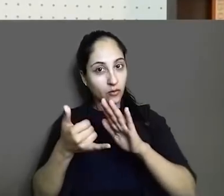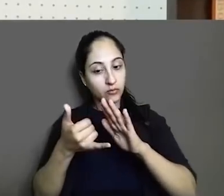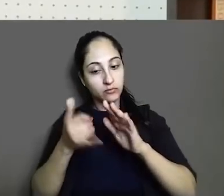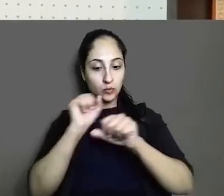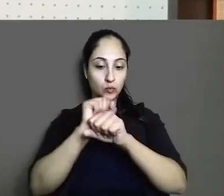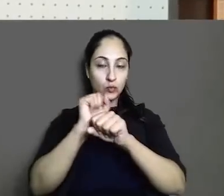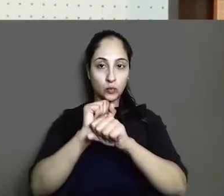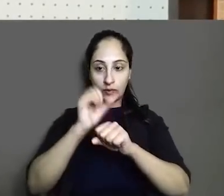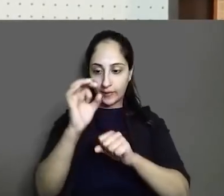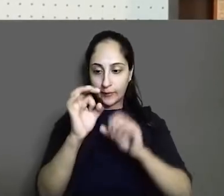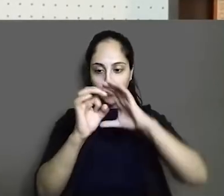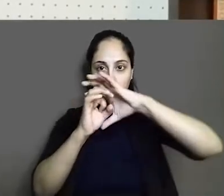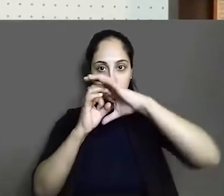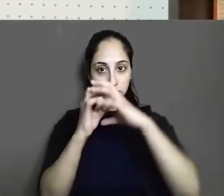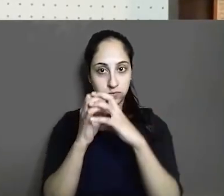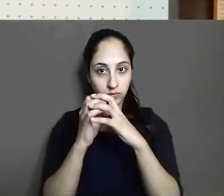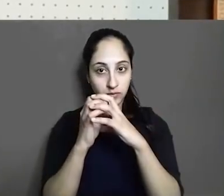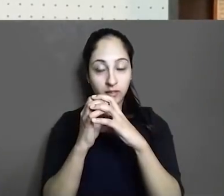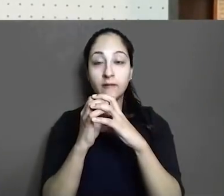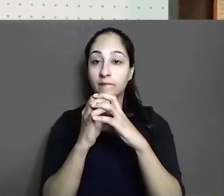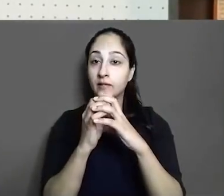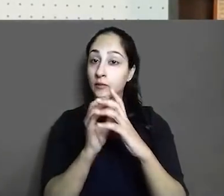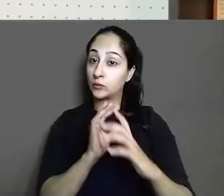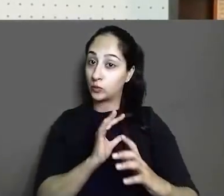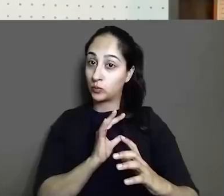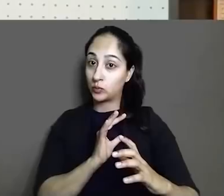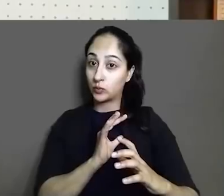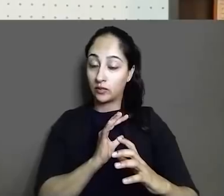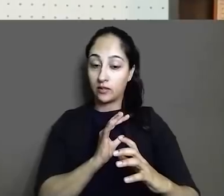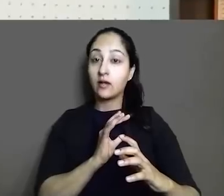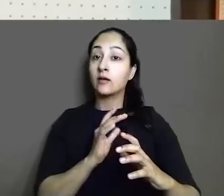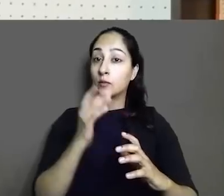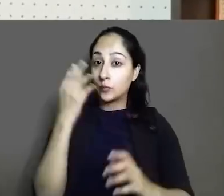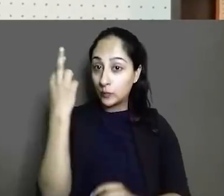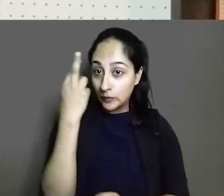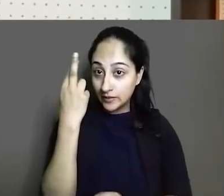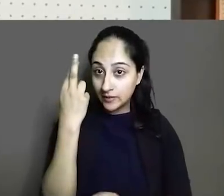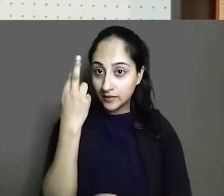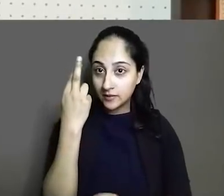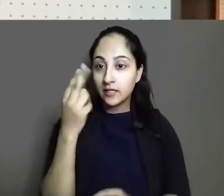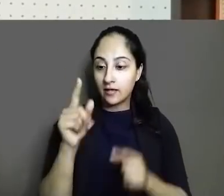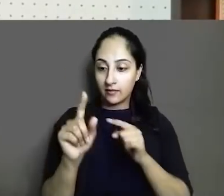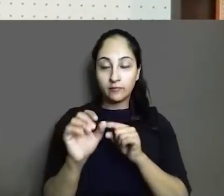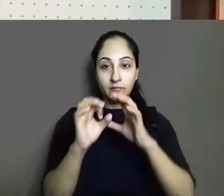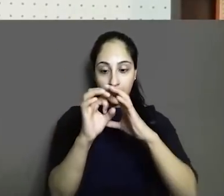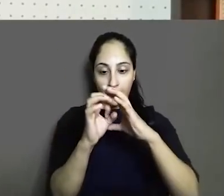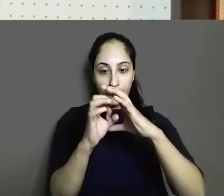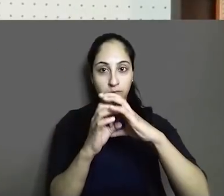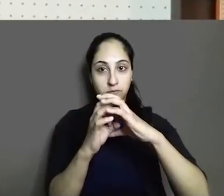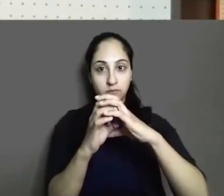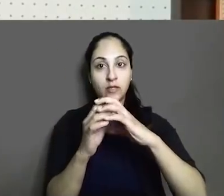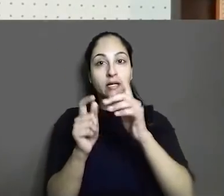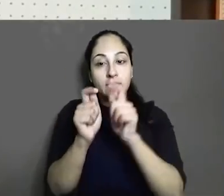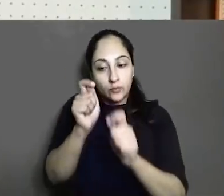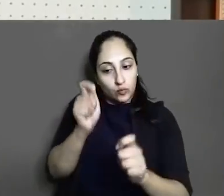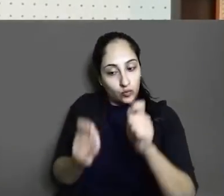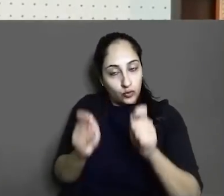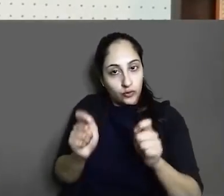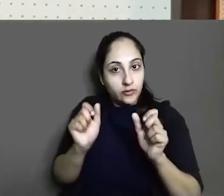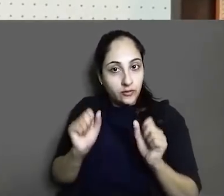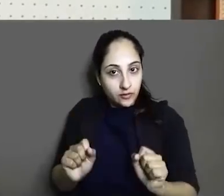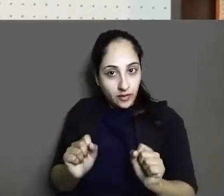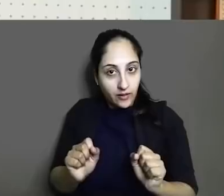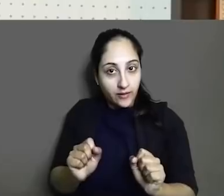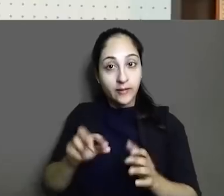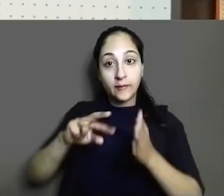time, then these can be made quickly. It remains to be seen that